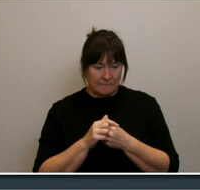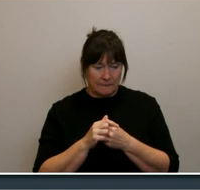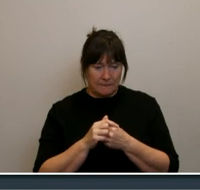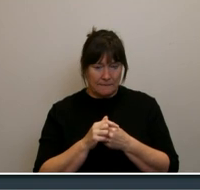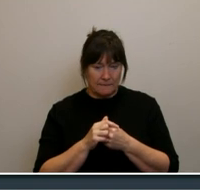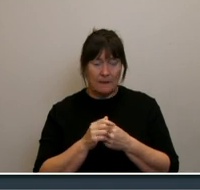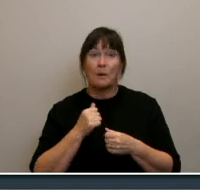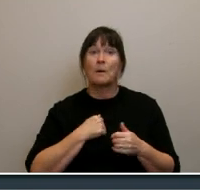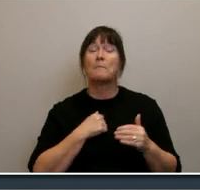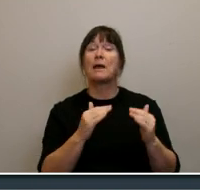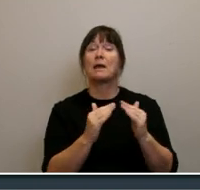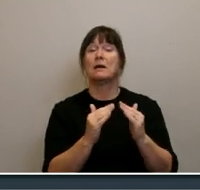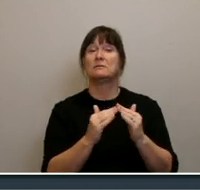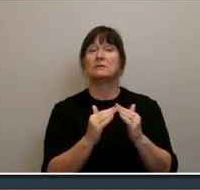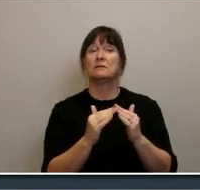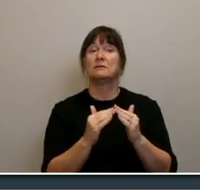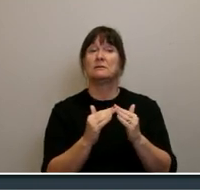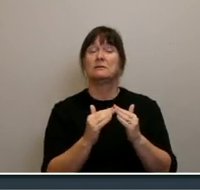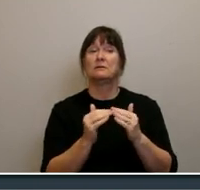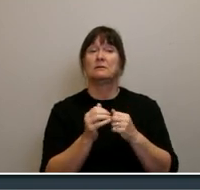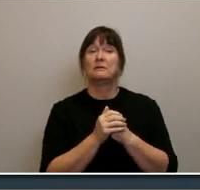In the house I live in Marua,